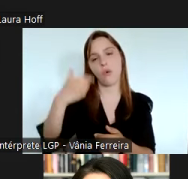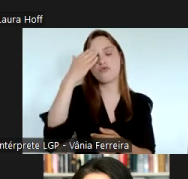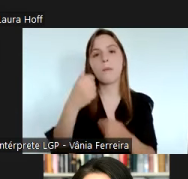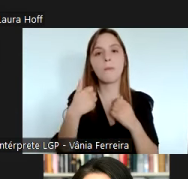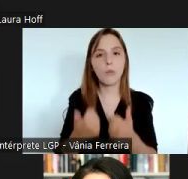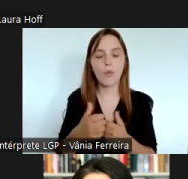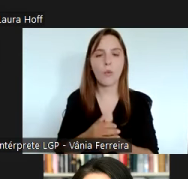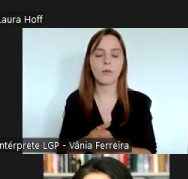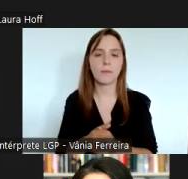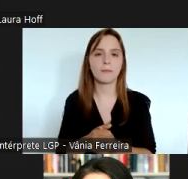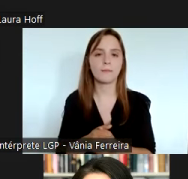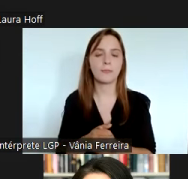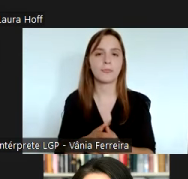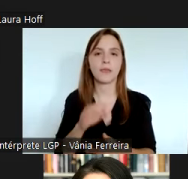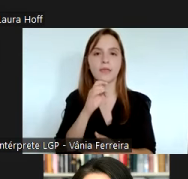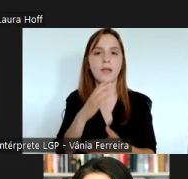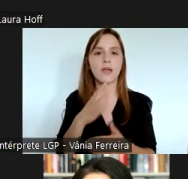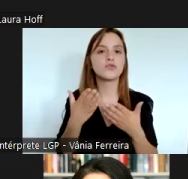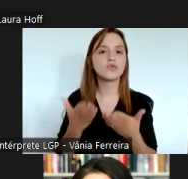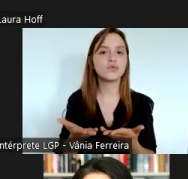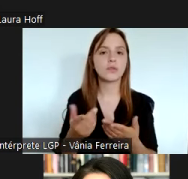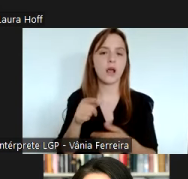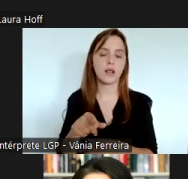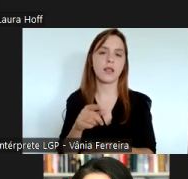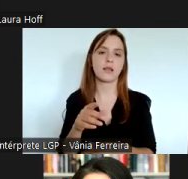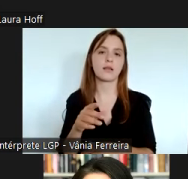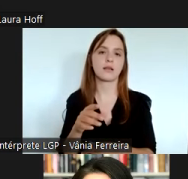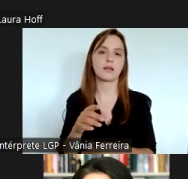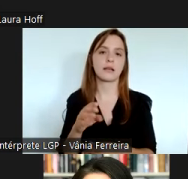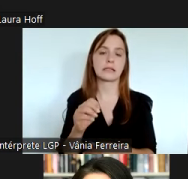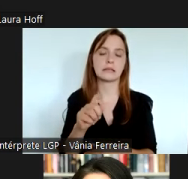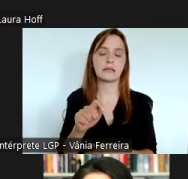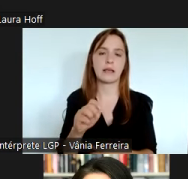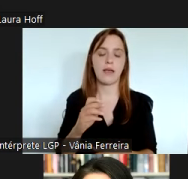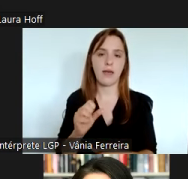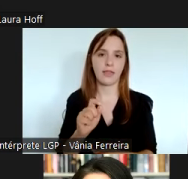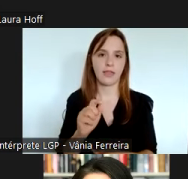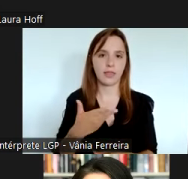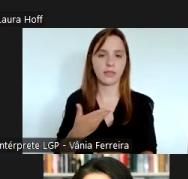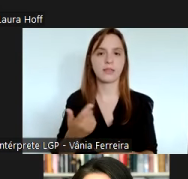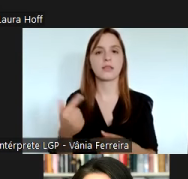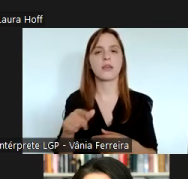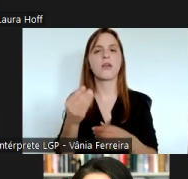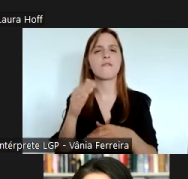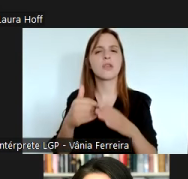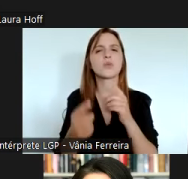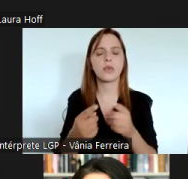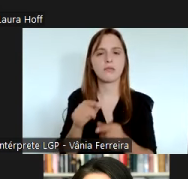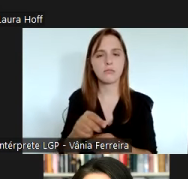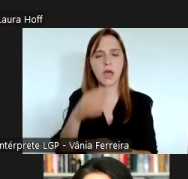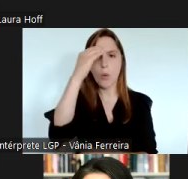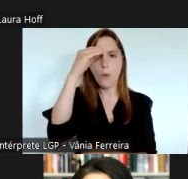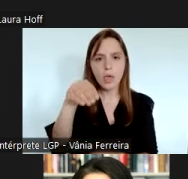them settle down in Szeged with accommodations and everything, but not only with that, they also